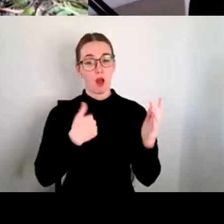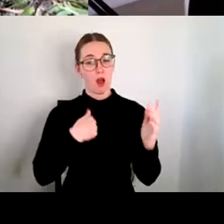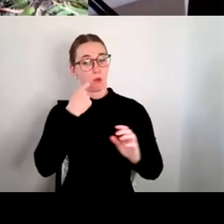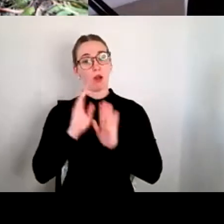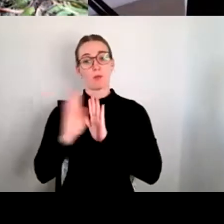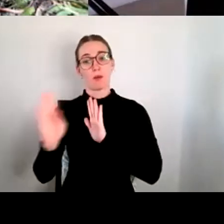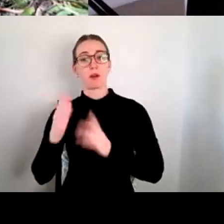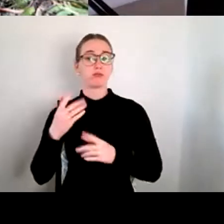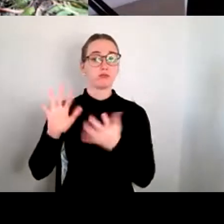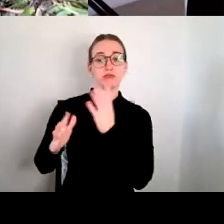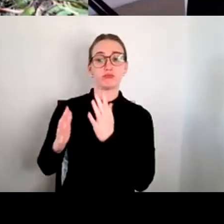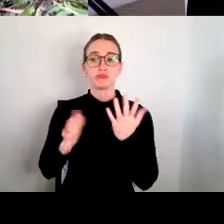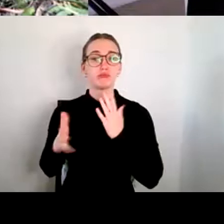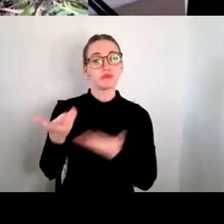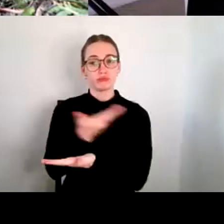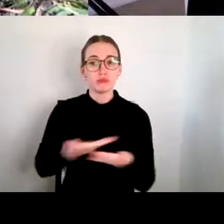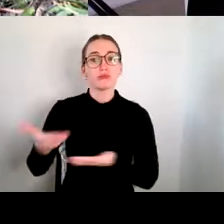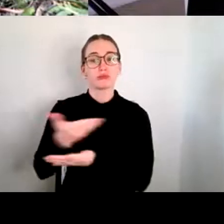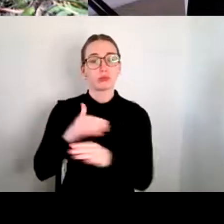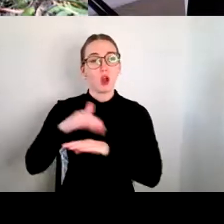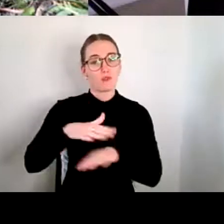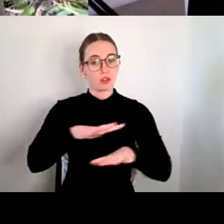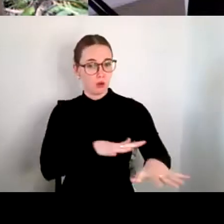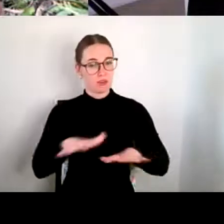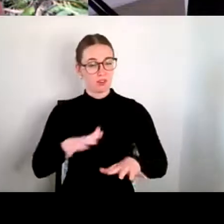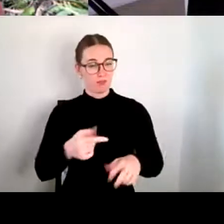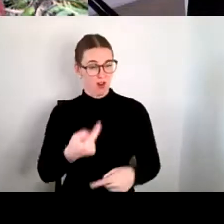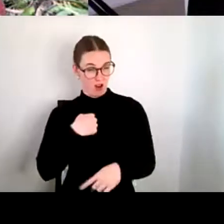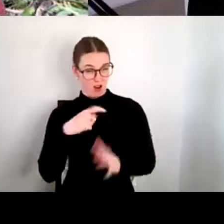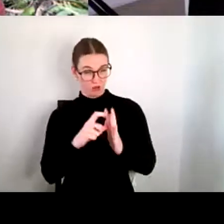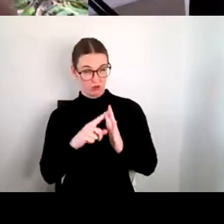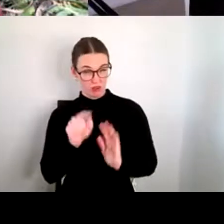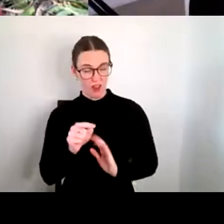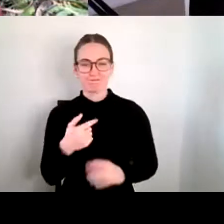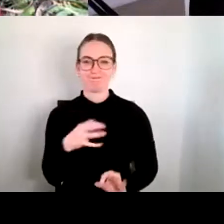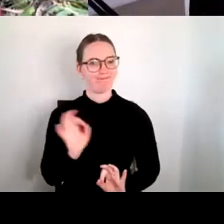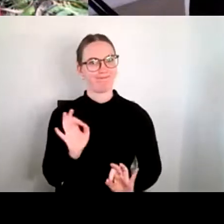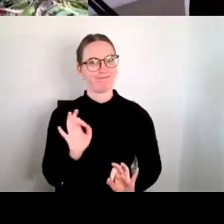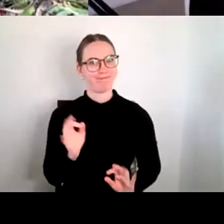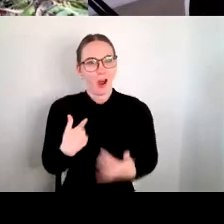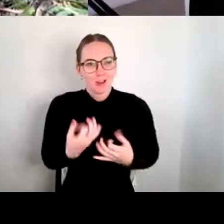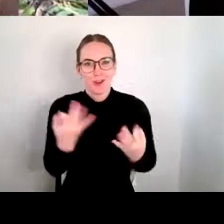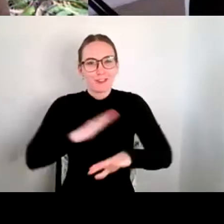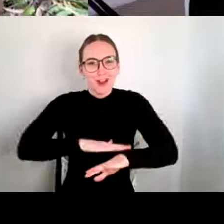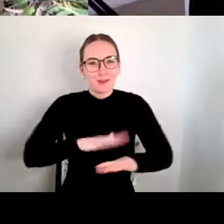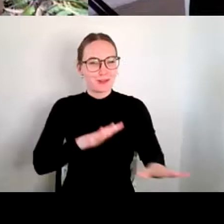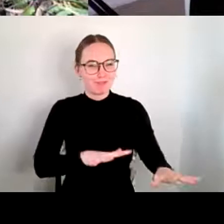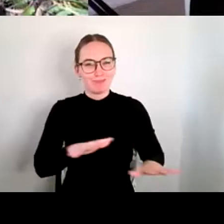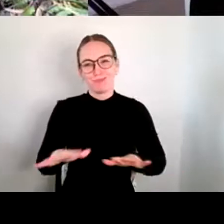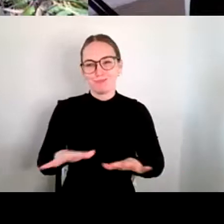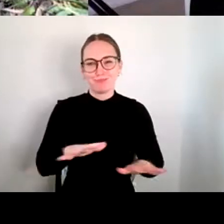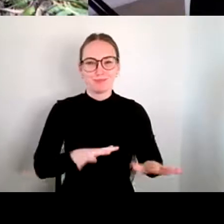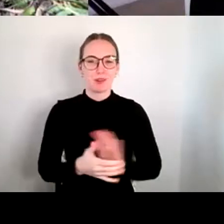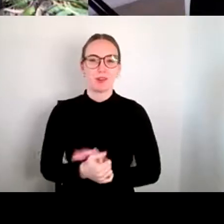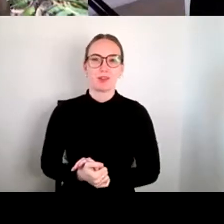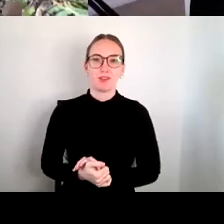find time to really slow down. Anyway, they're my thoughts. Jacqueline, in terms of your practice, do you